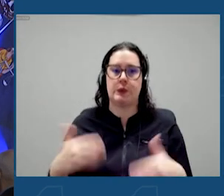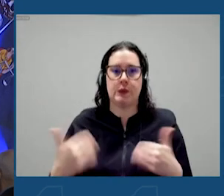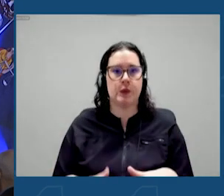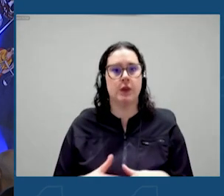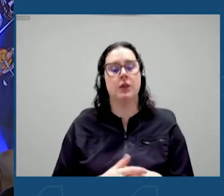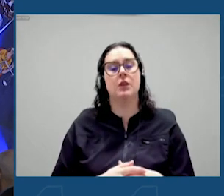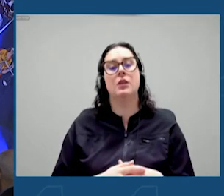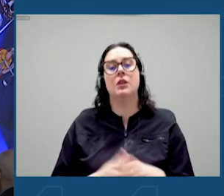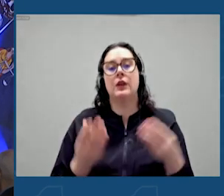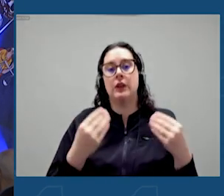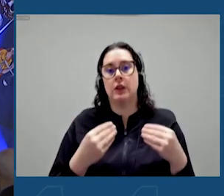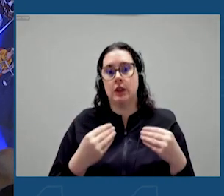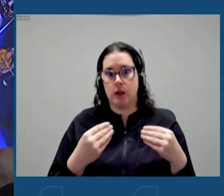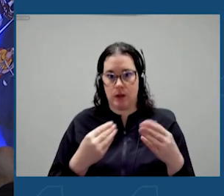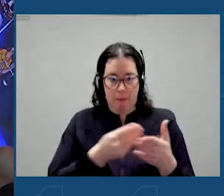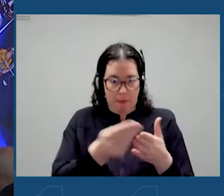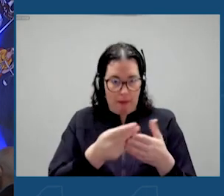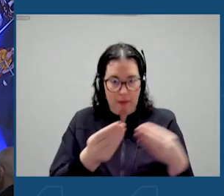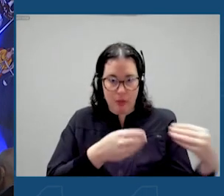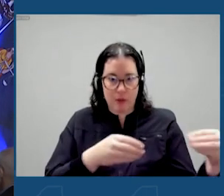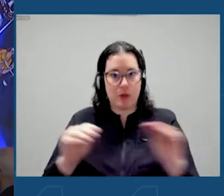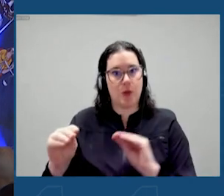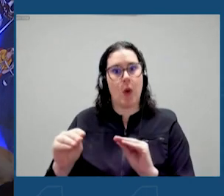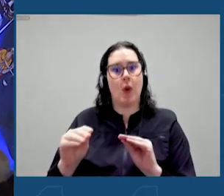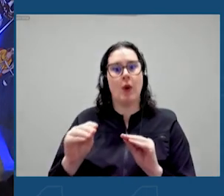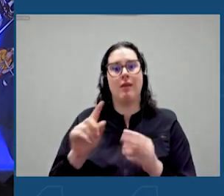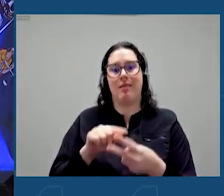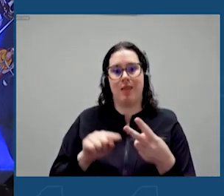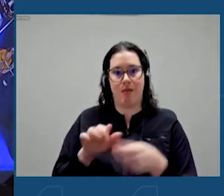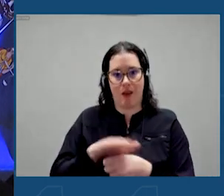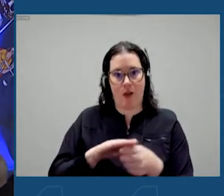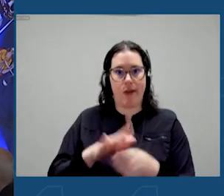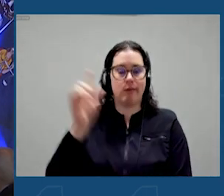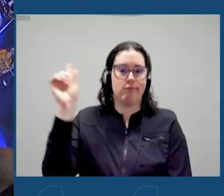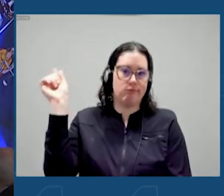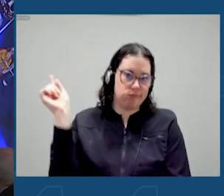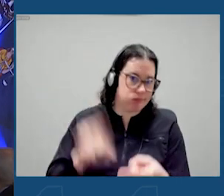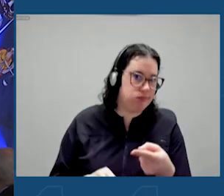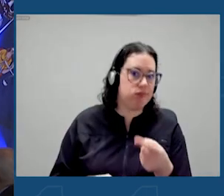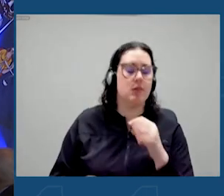Retail spending in Midtown and downtown is down significantly.